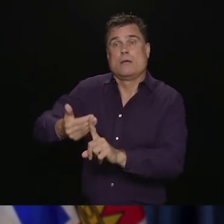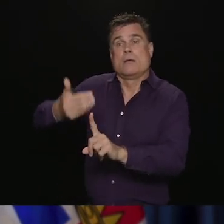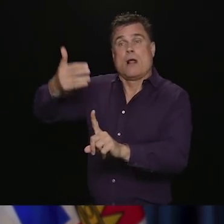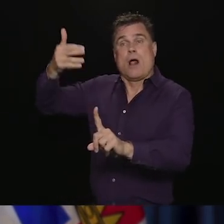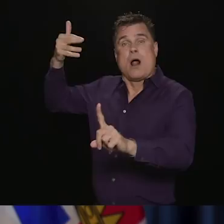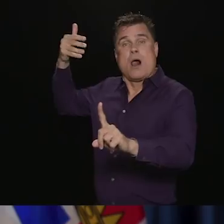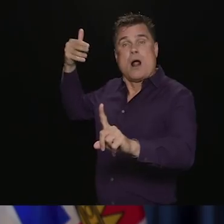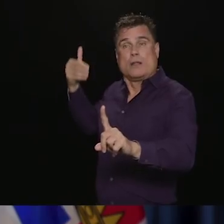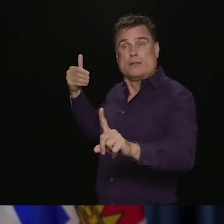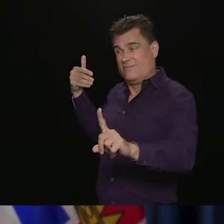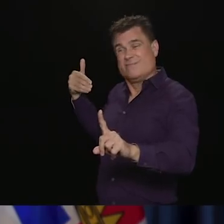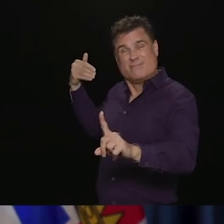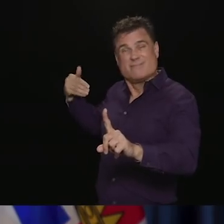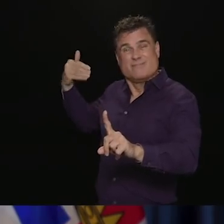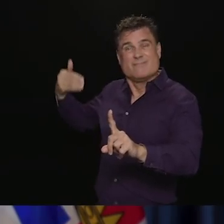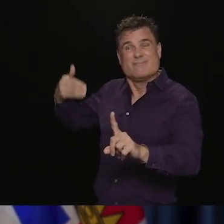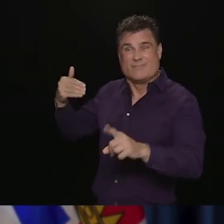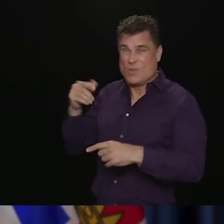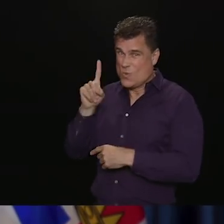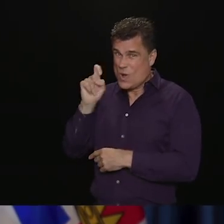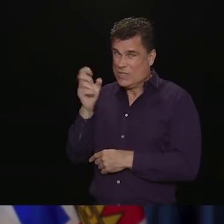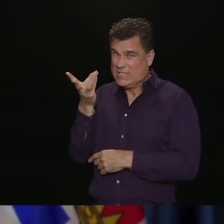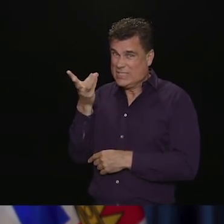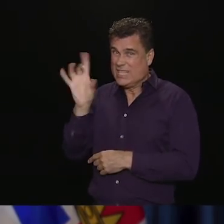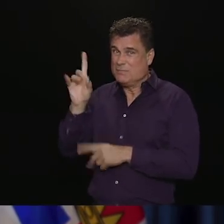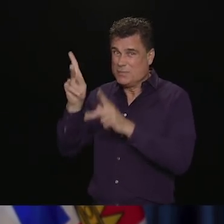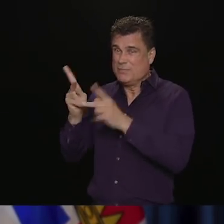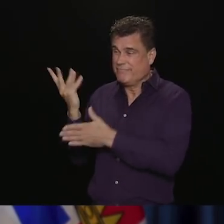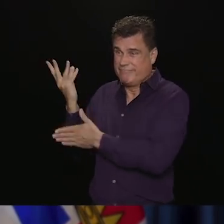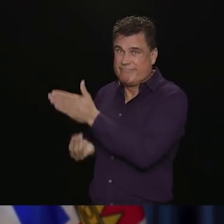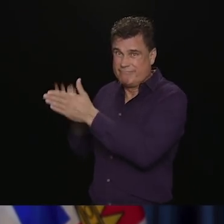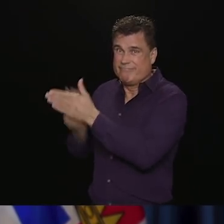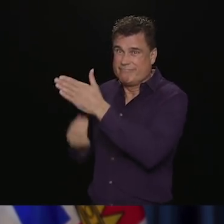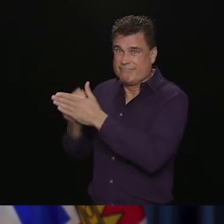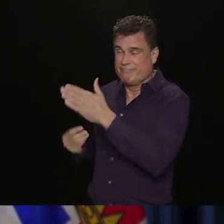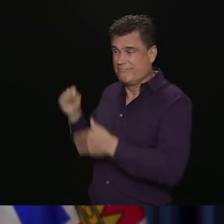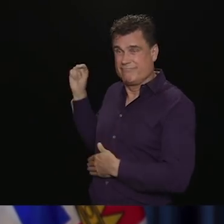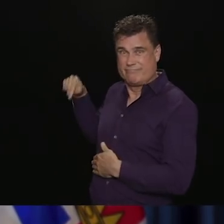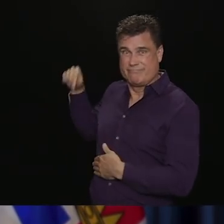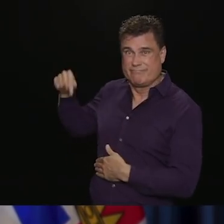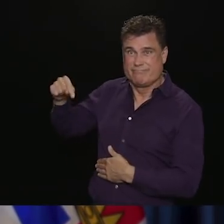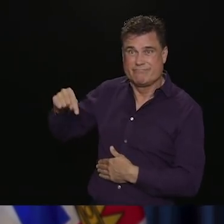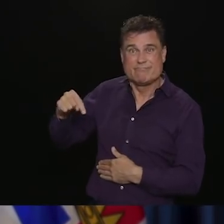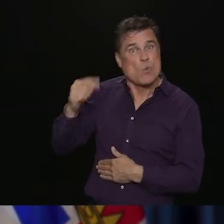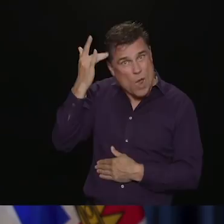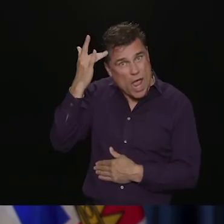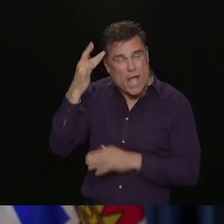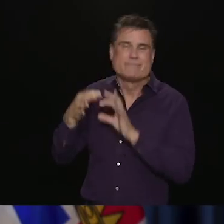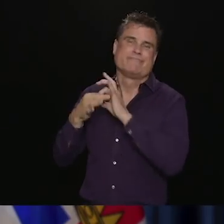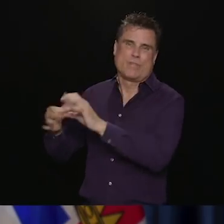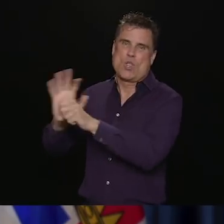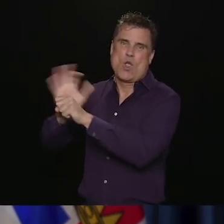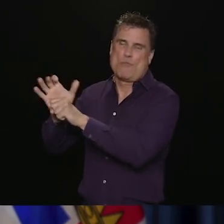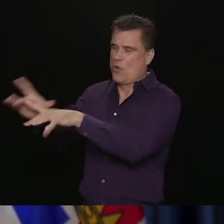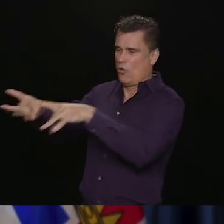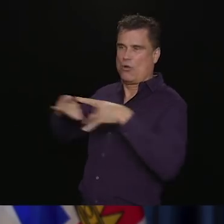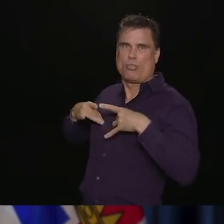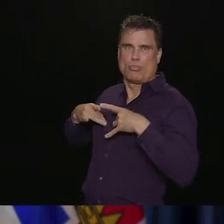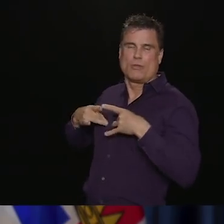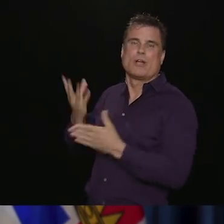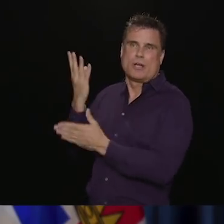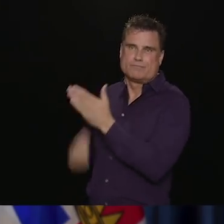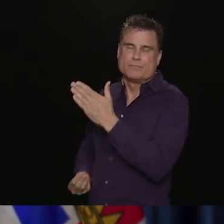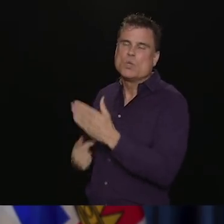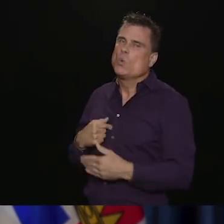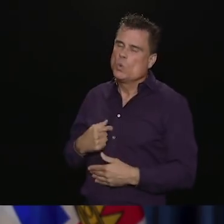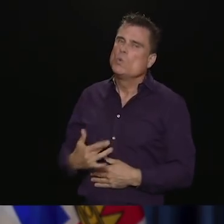people, their families who have passed away from COVID-19 over the previous months. It's a difficult time for